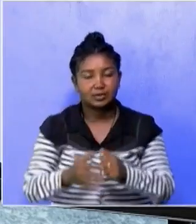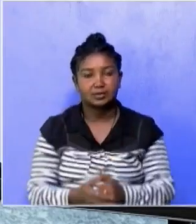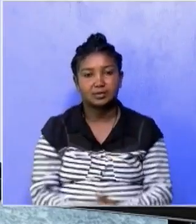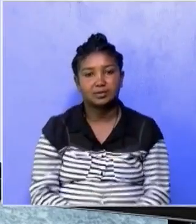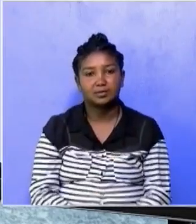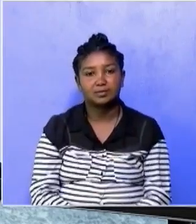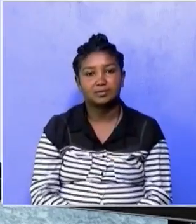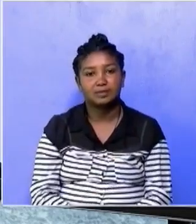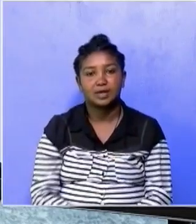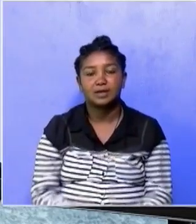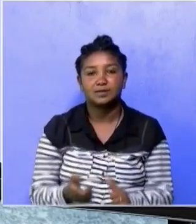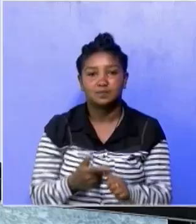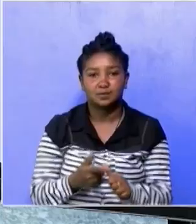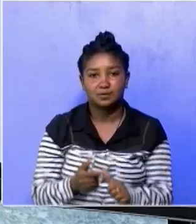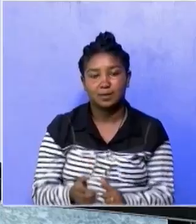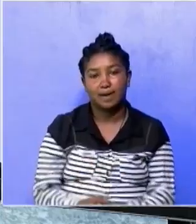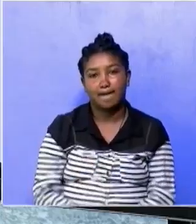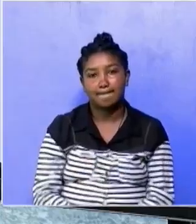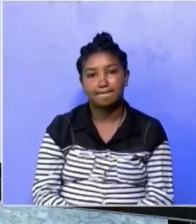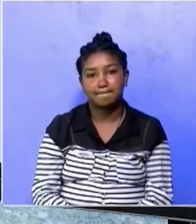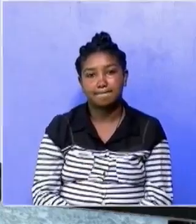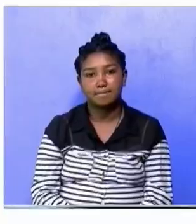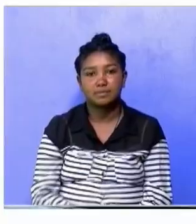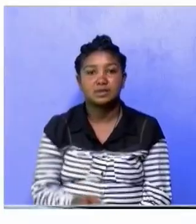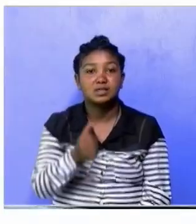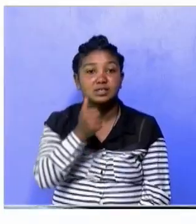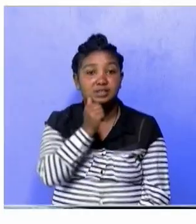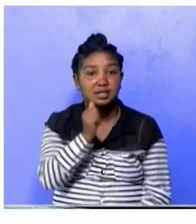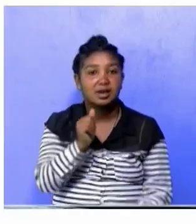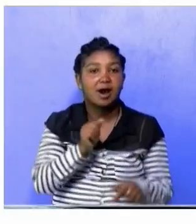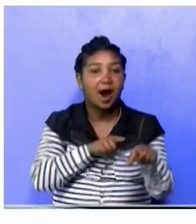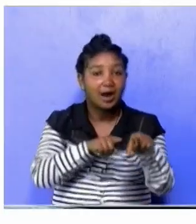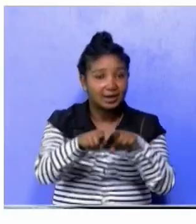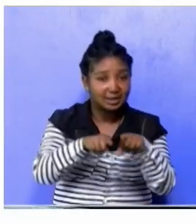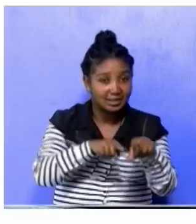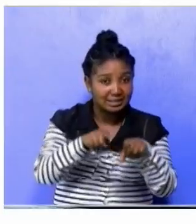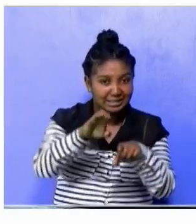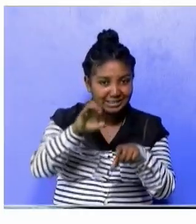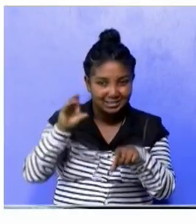sentence. For instance, she agreed. You see?